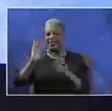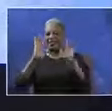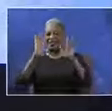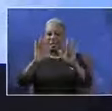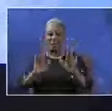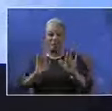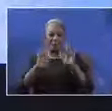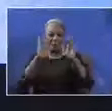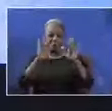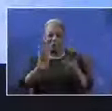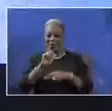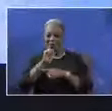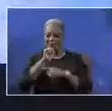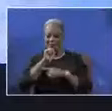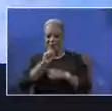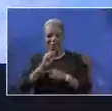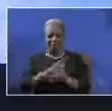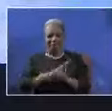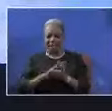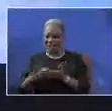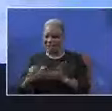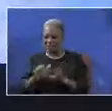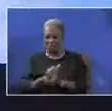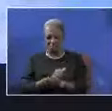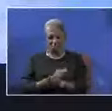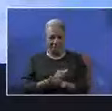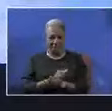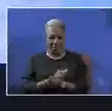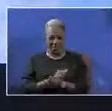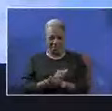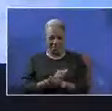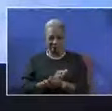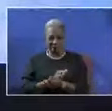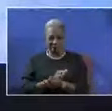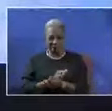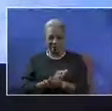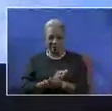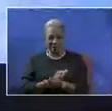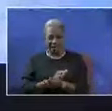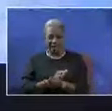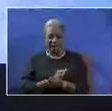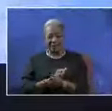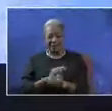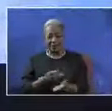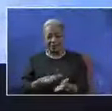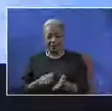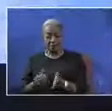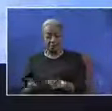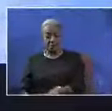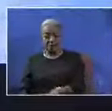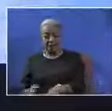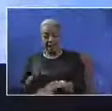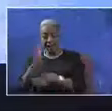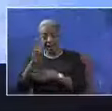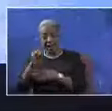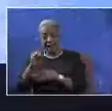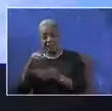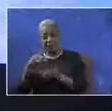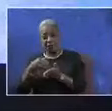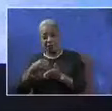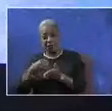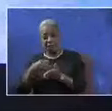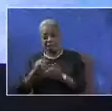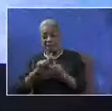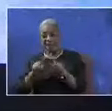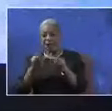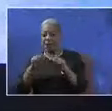we are not consumed. In other words, we lost 70,000, but Jerusalem could have been wiped out. But it's only because of the